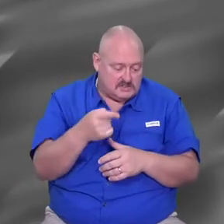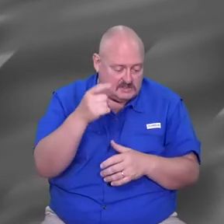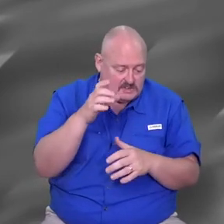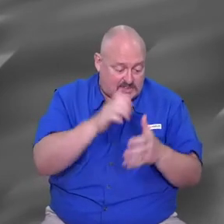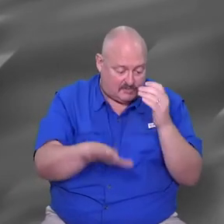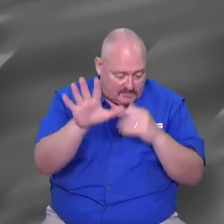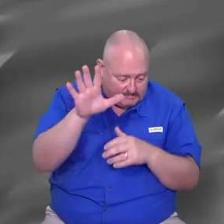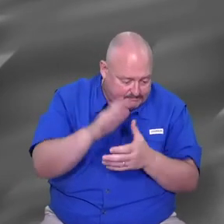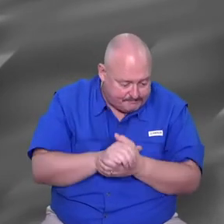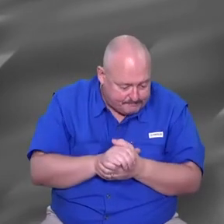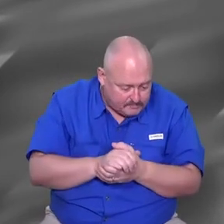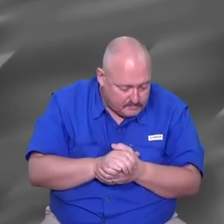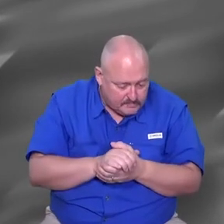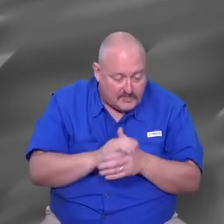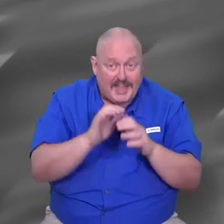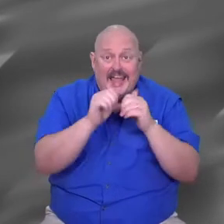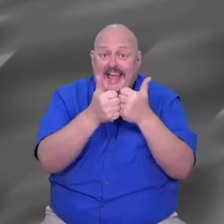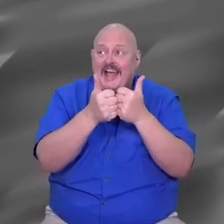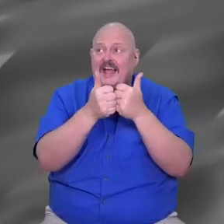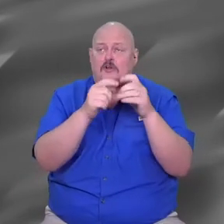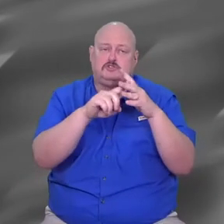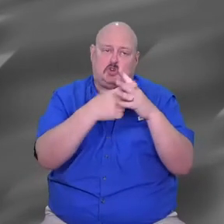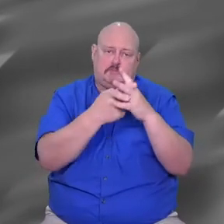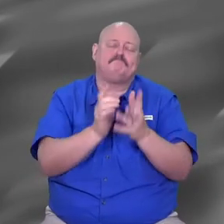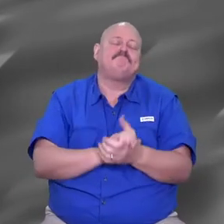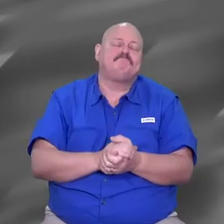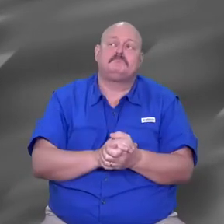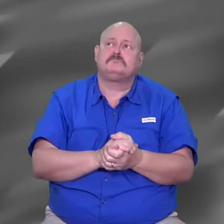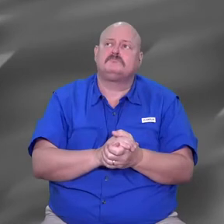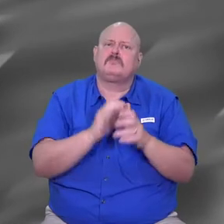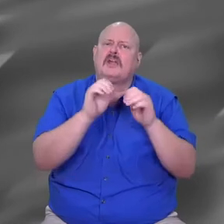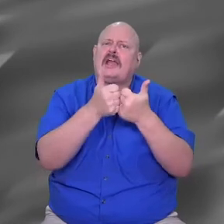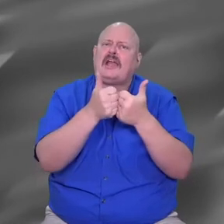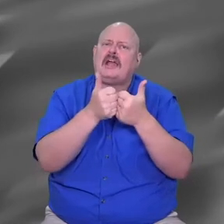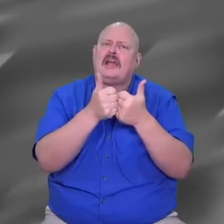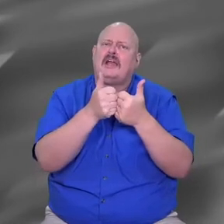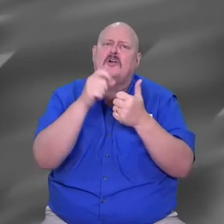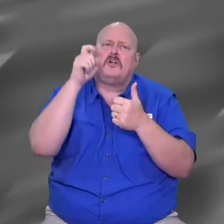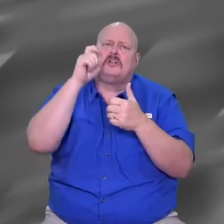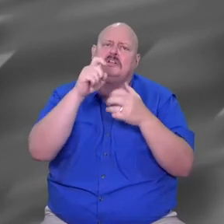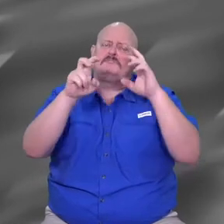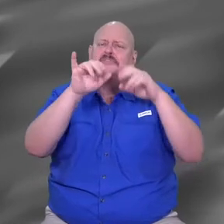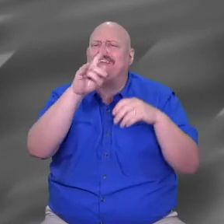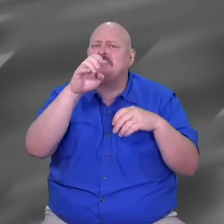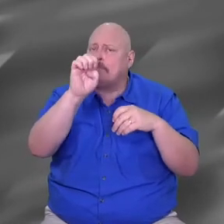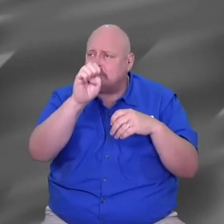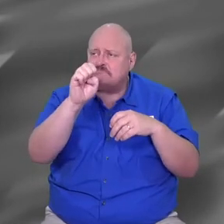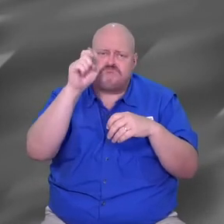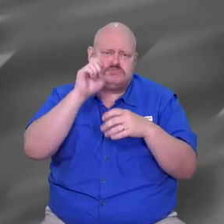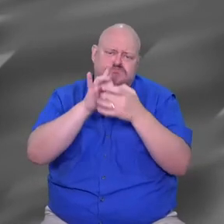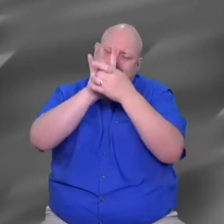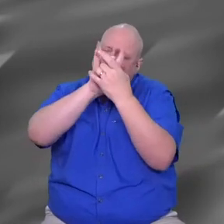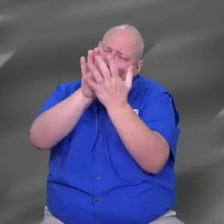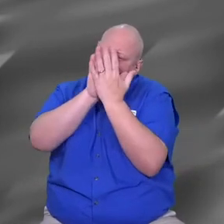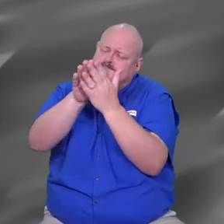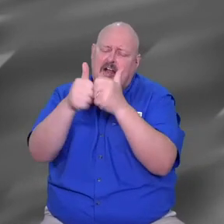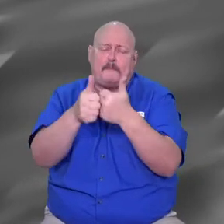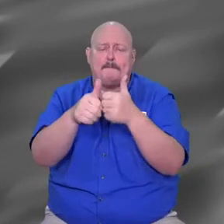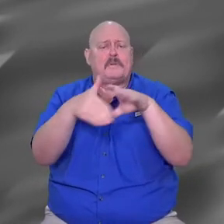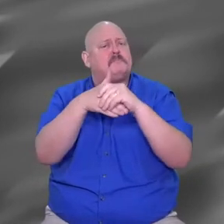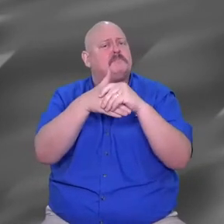5, how does it all start? How do those intimate issues, how do they begin in a home? How do they begin in a marriage? How